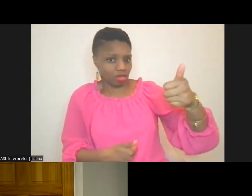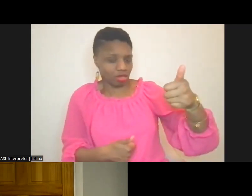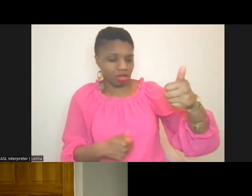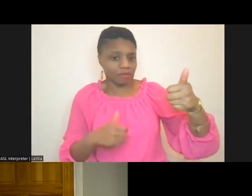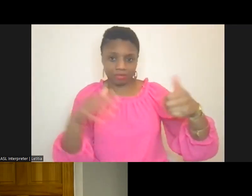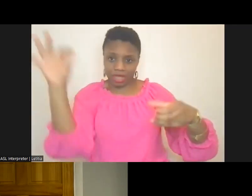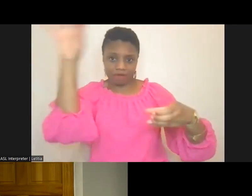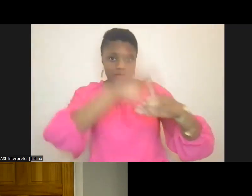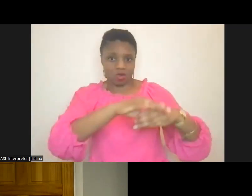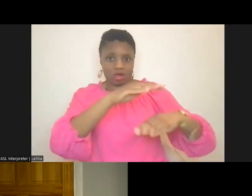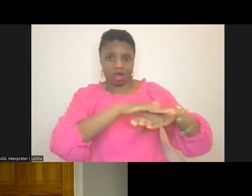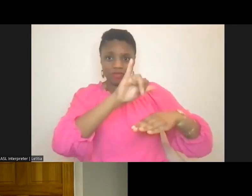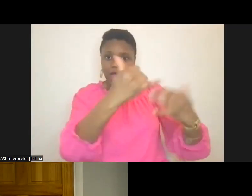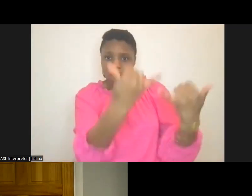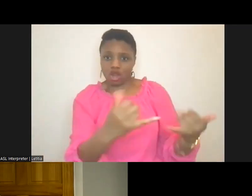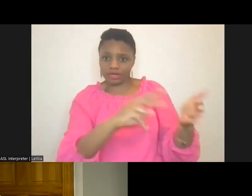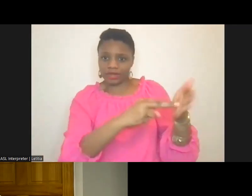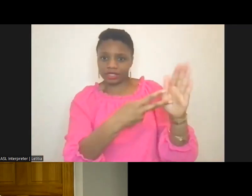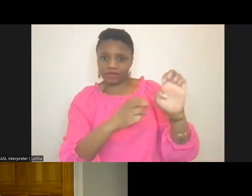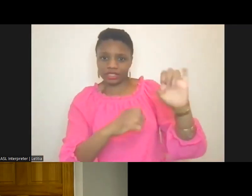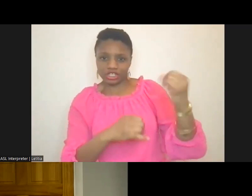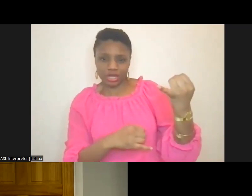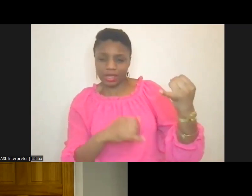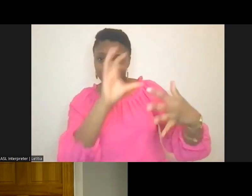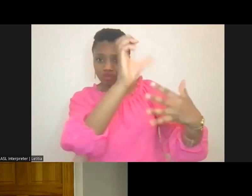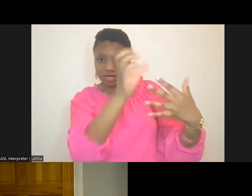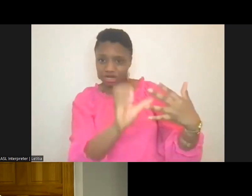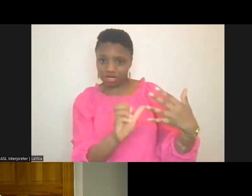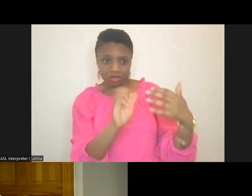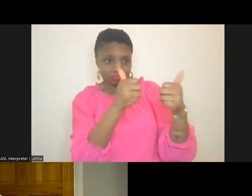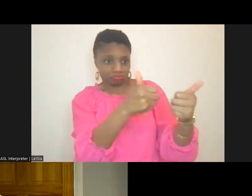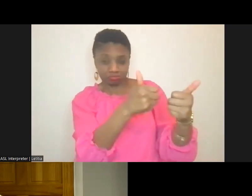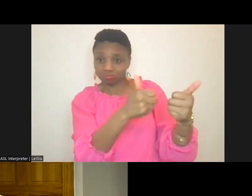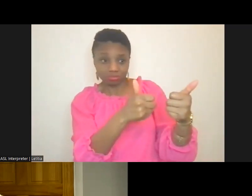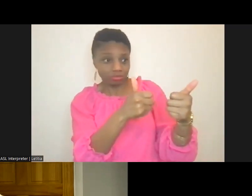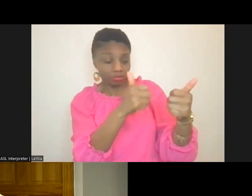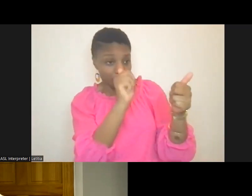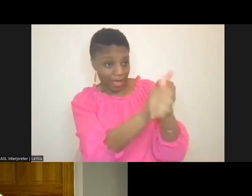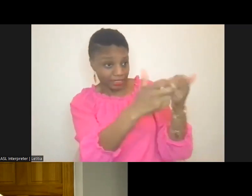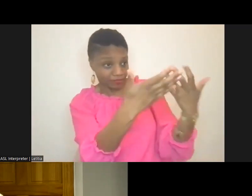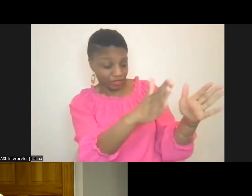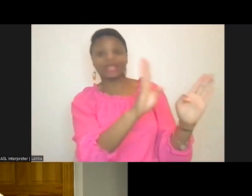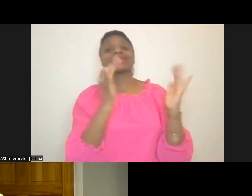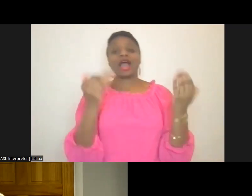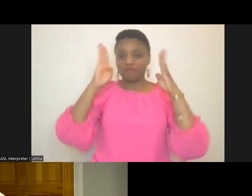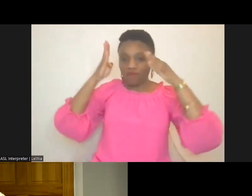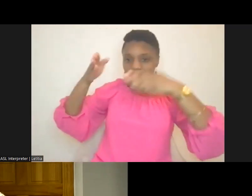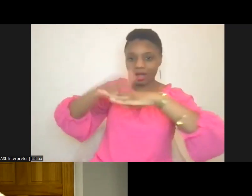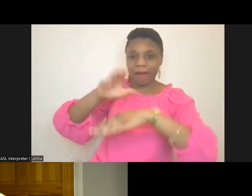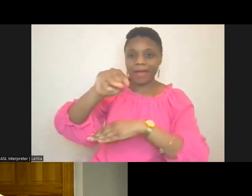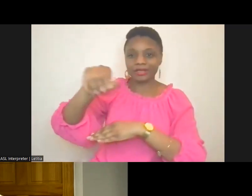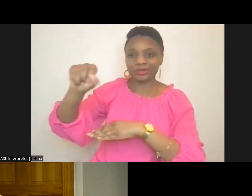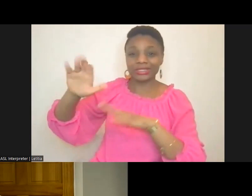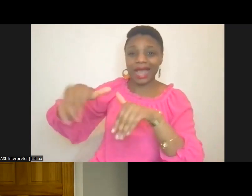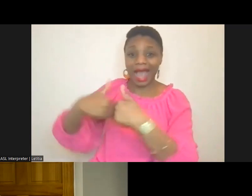vote saying that you support the criteria. And I think that you should be focusing more in on how the state of Massachusetts is